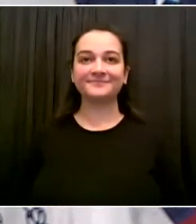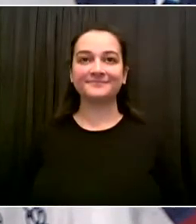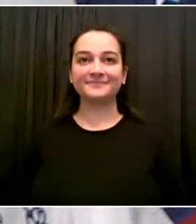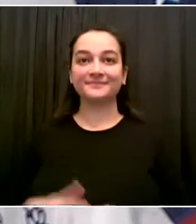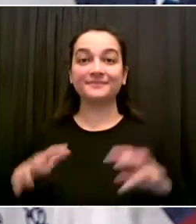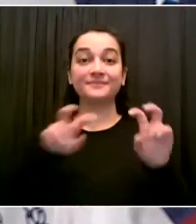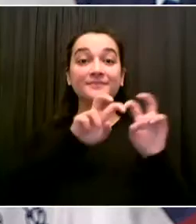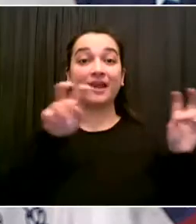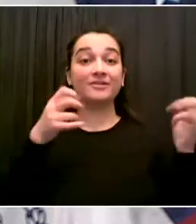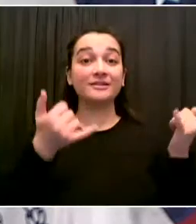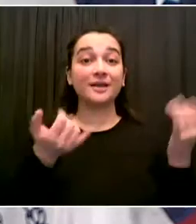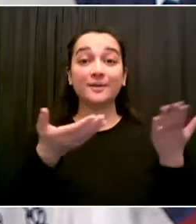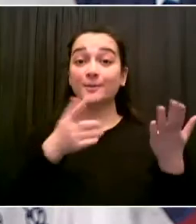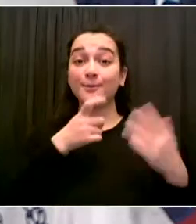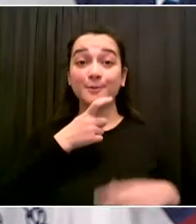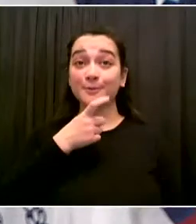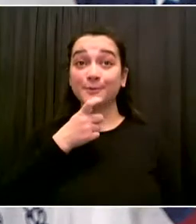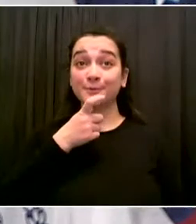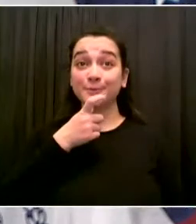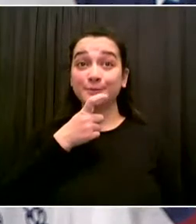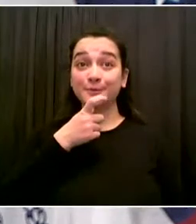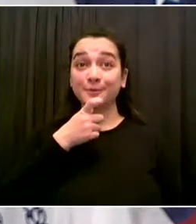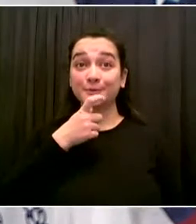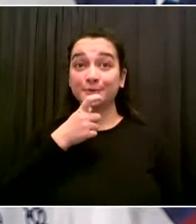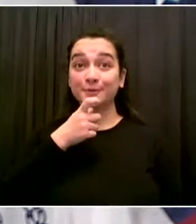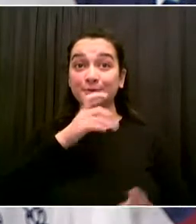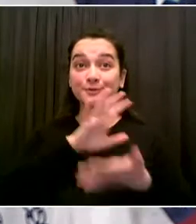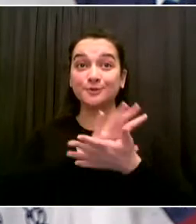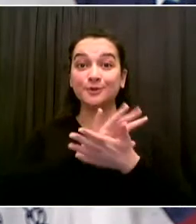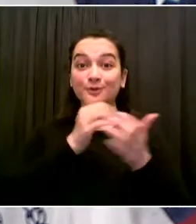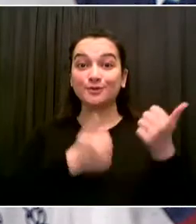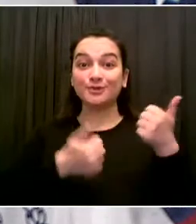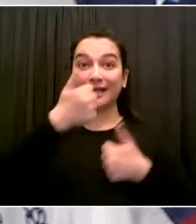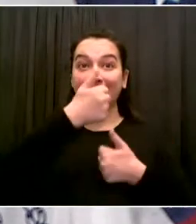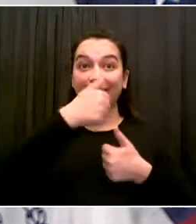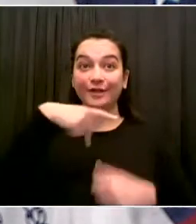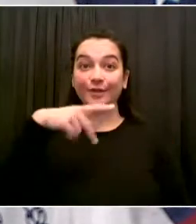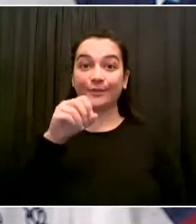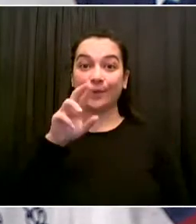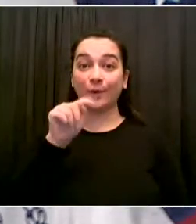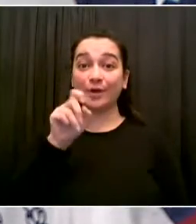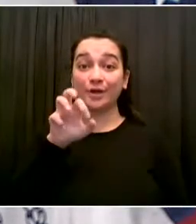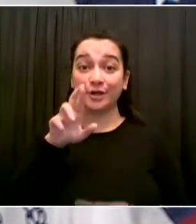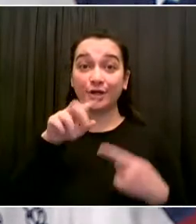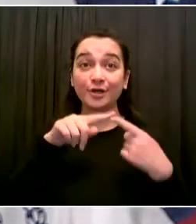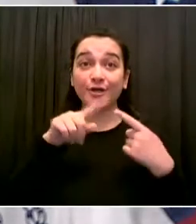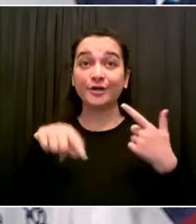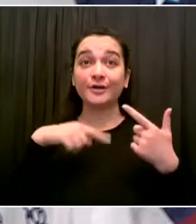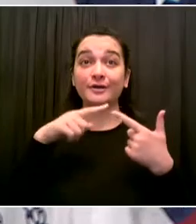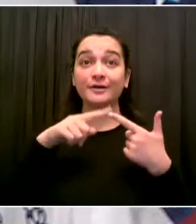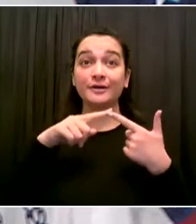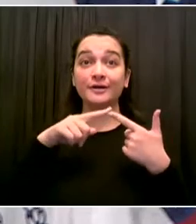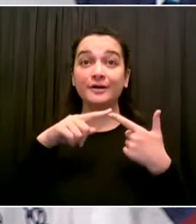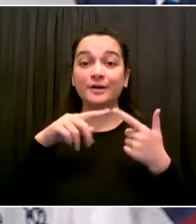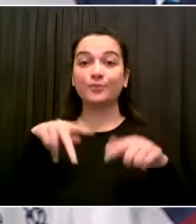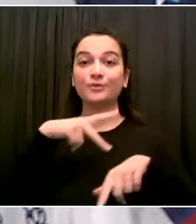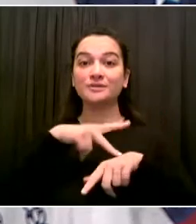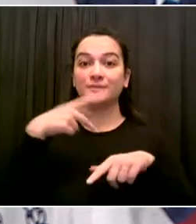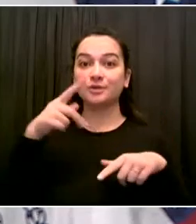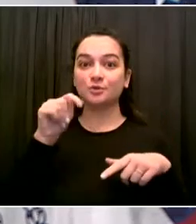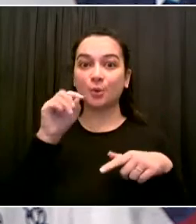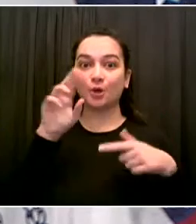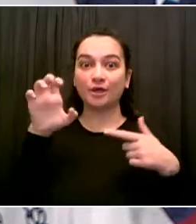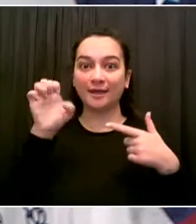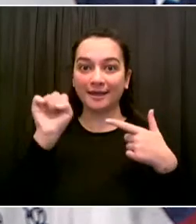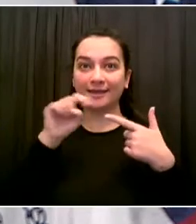a reminder, we're joined today by Chancellor Porter, by Principal Luis Torres, by DYCD Commissioner Bill Chong, by DYCD Deputy